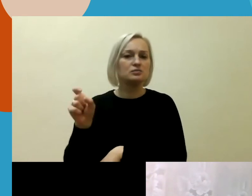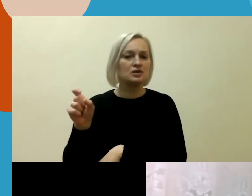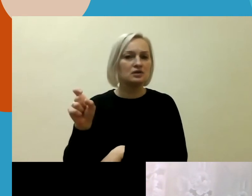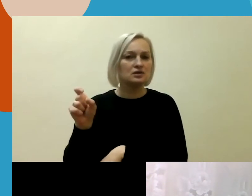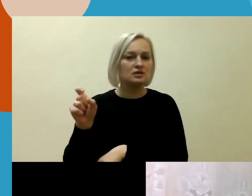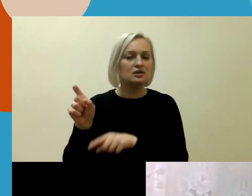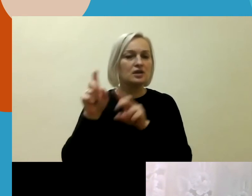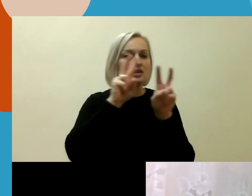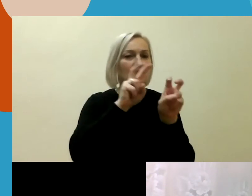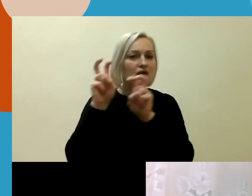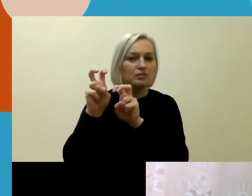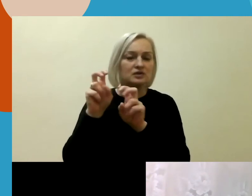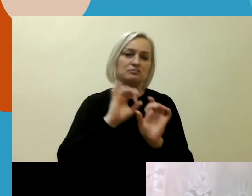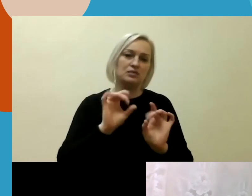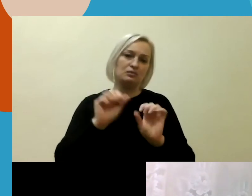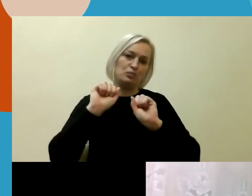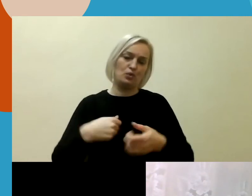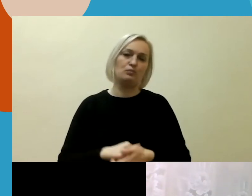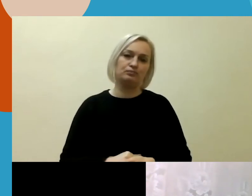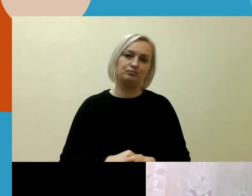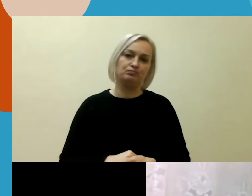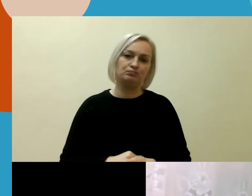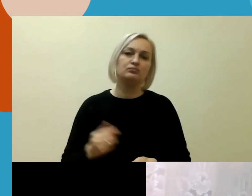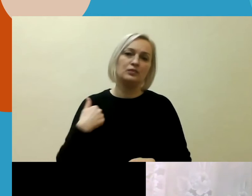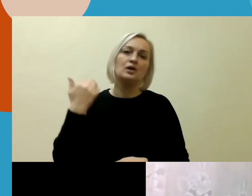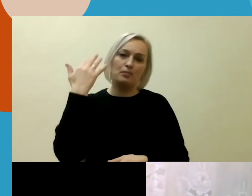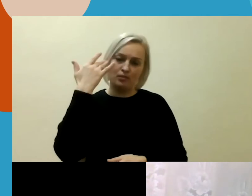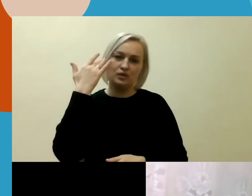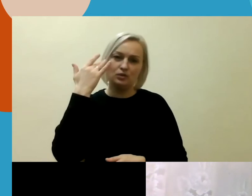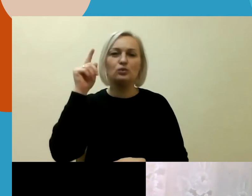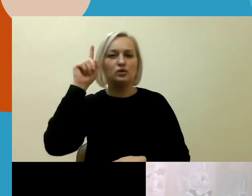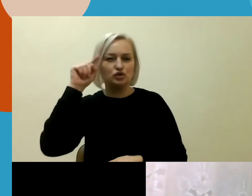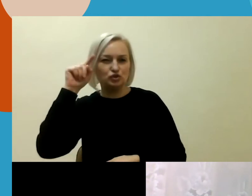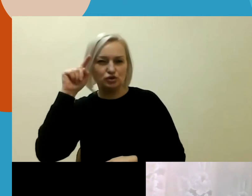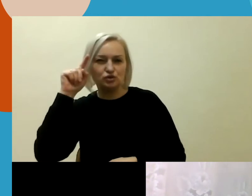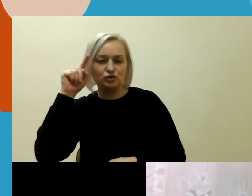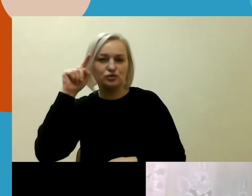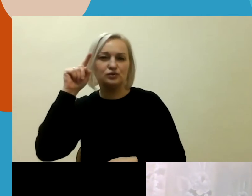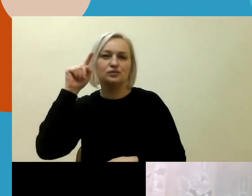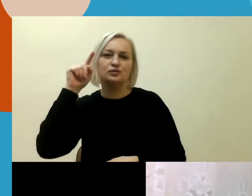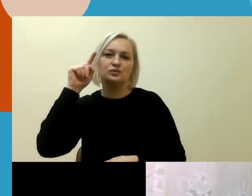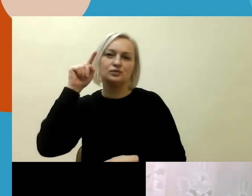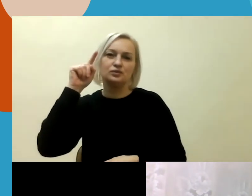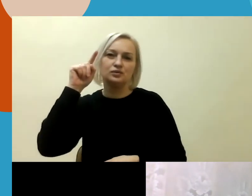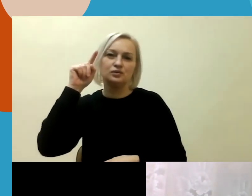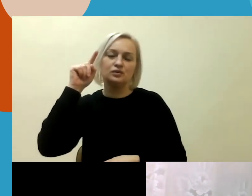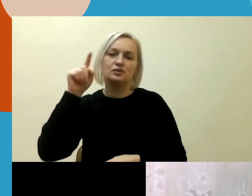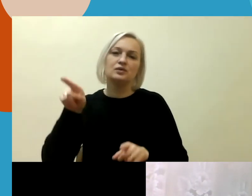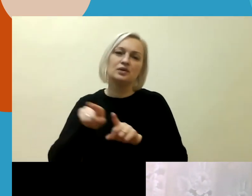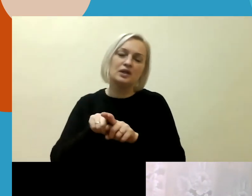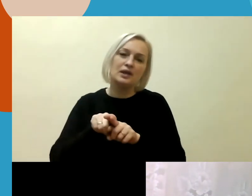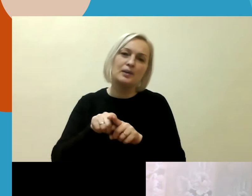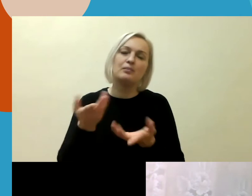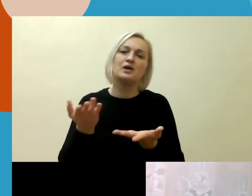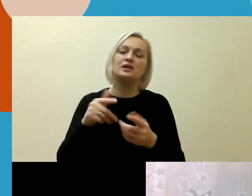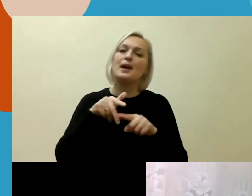we will have various experts to cover different topics, and I believe that they will get a lot of